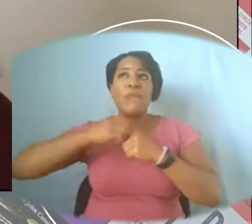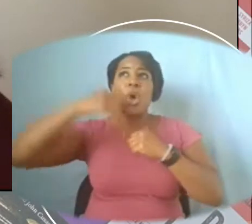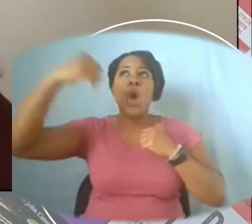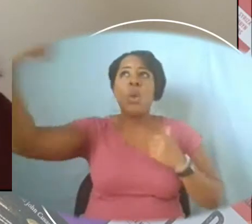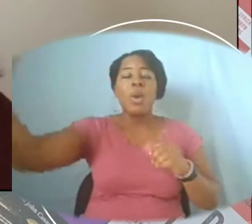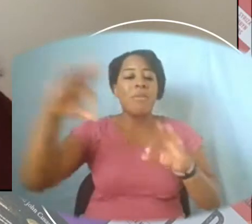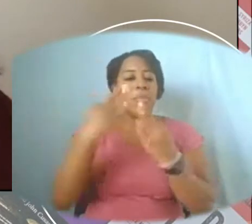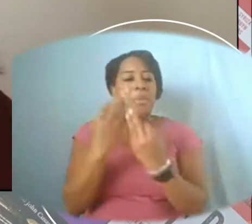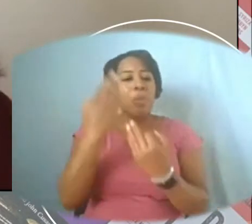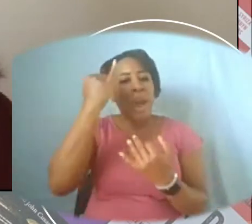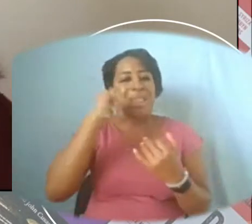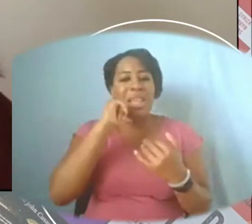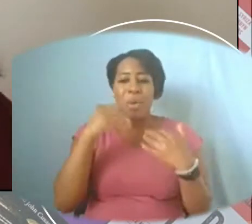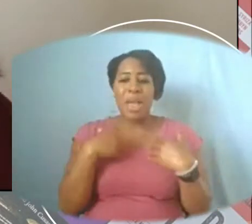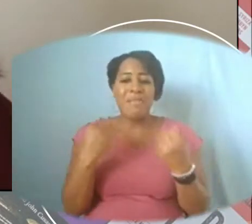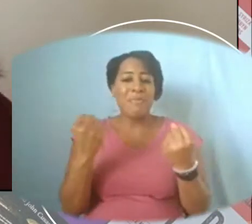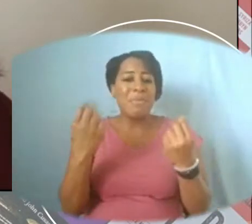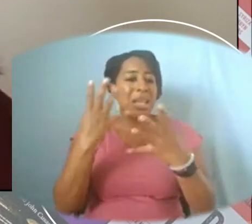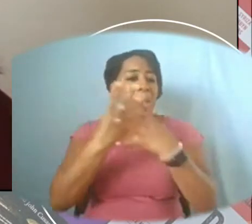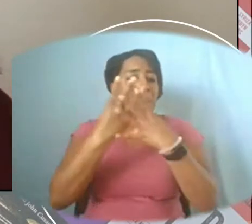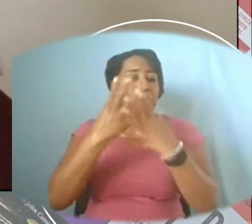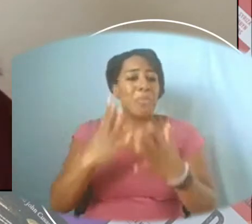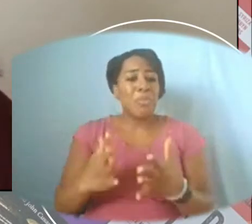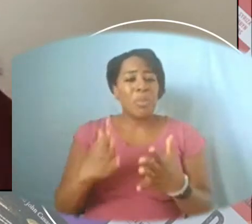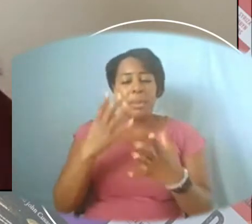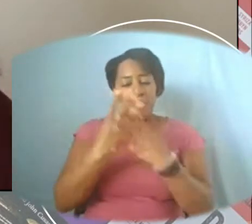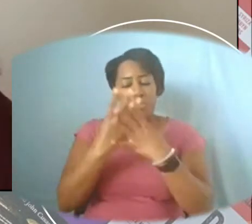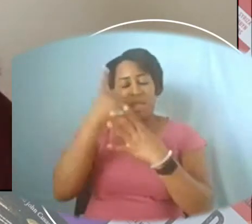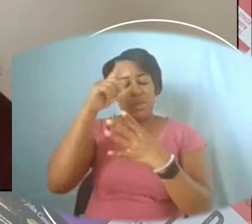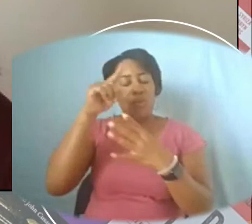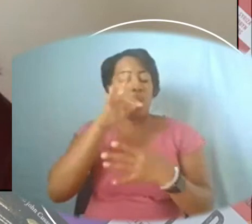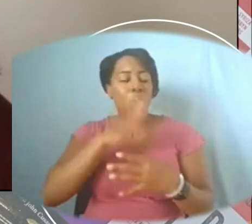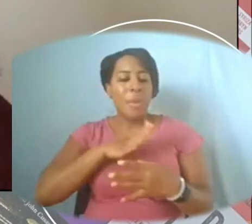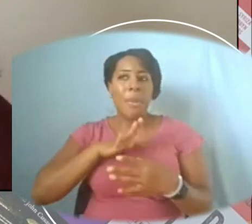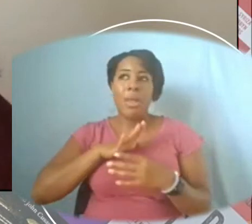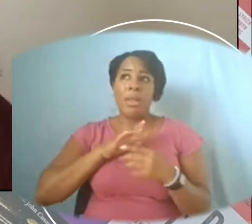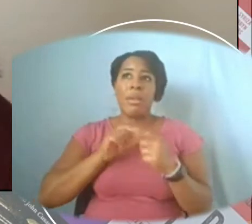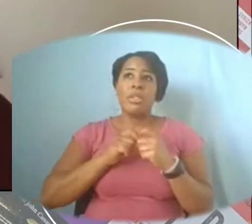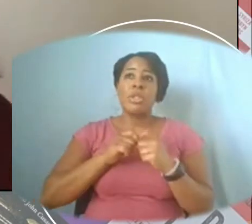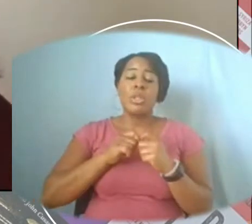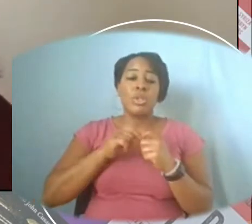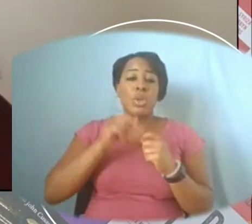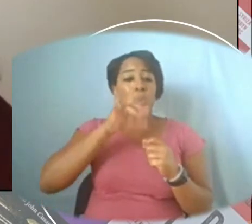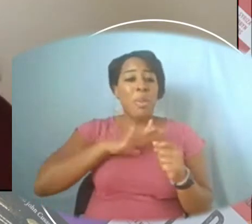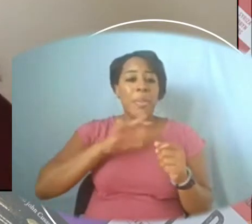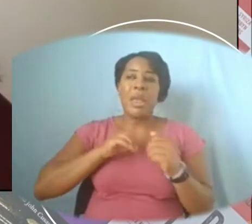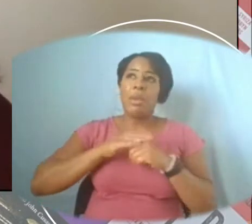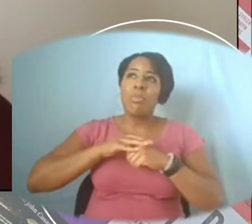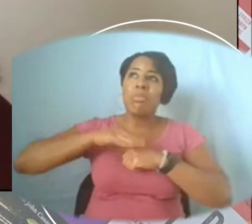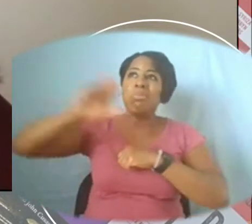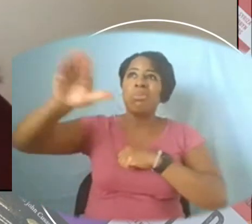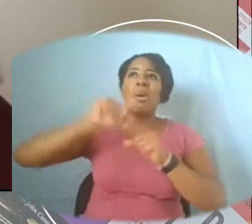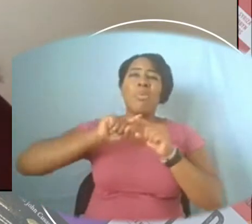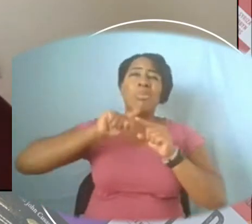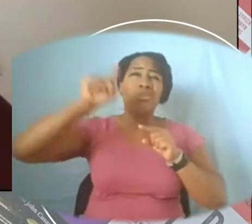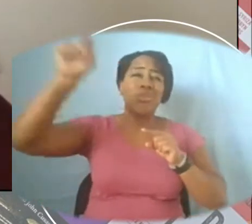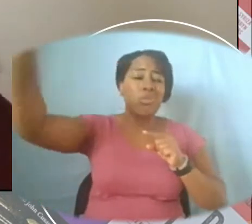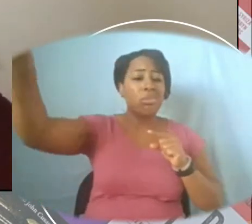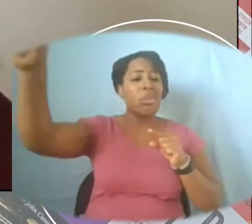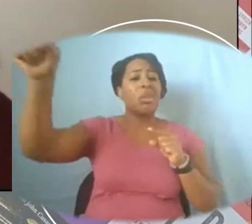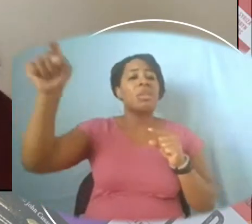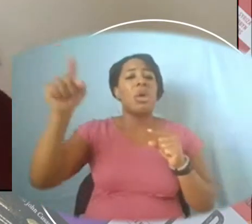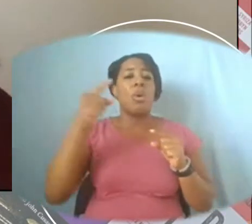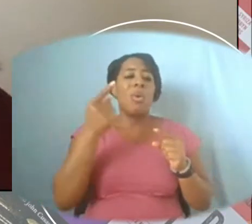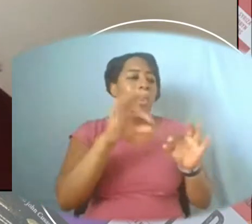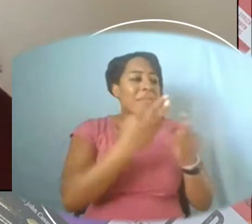for women across the country. So they're sent to long distances, and their loved ones are, of course, taking care of their